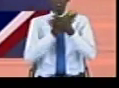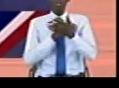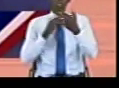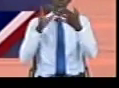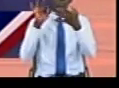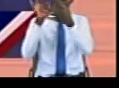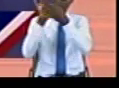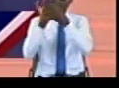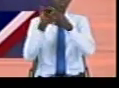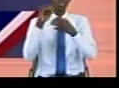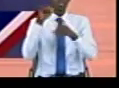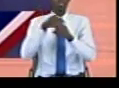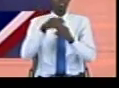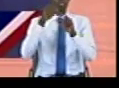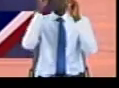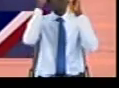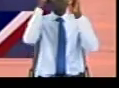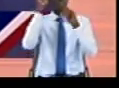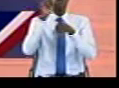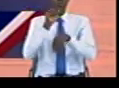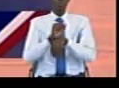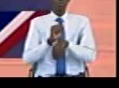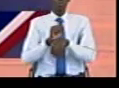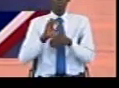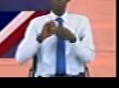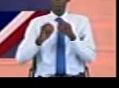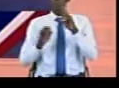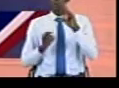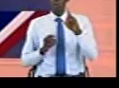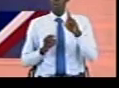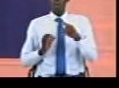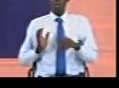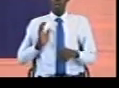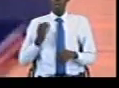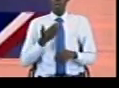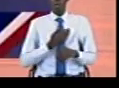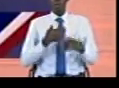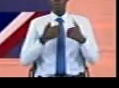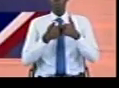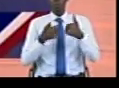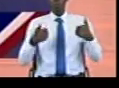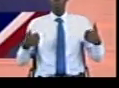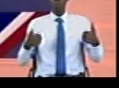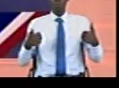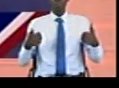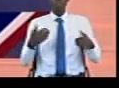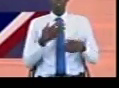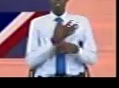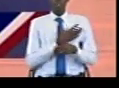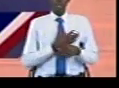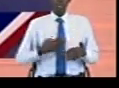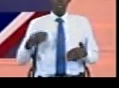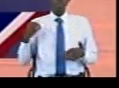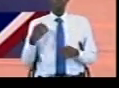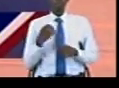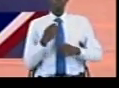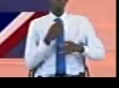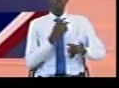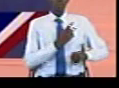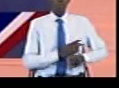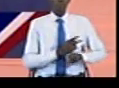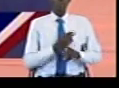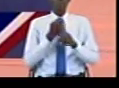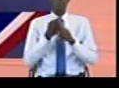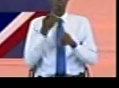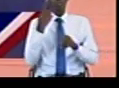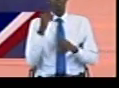participation in his work. Number one, our separation and preservation from the world.